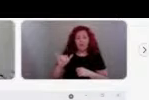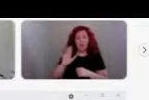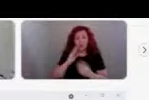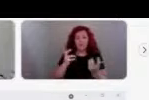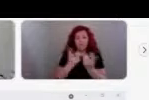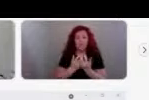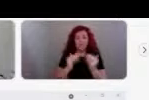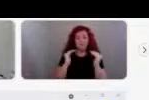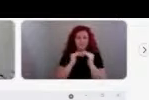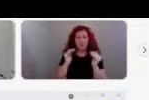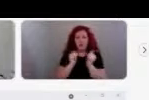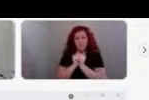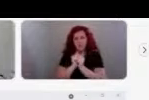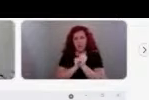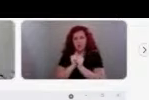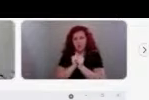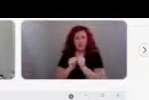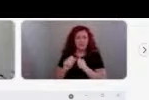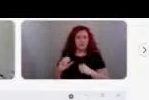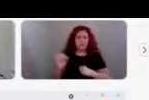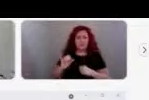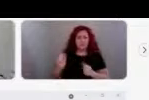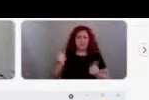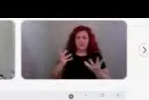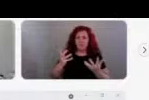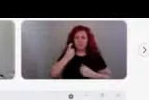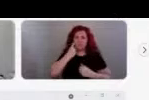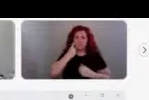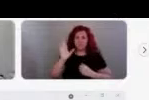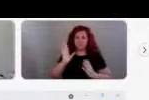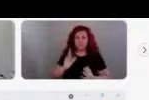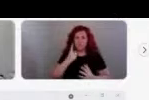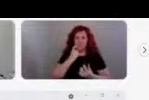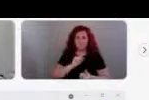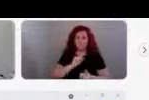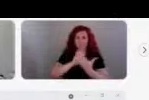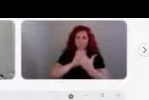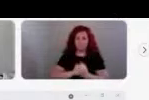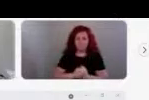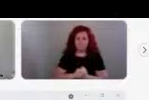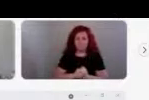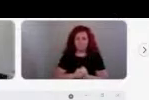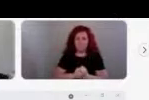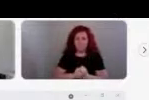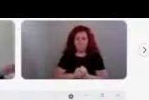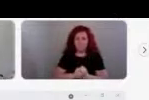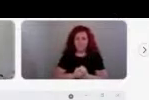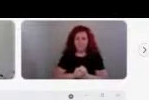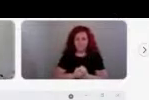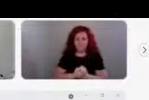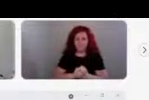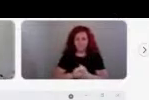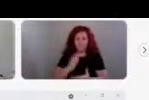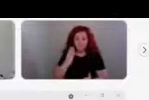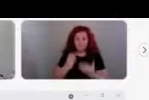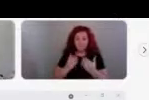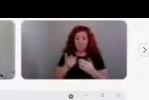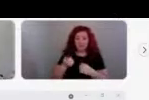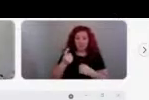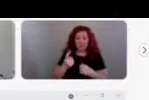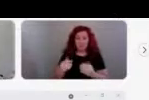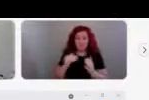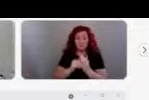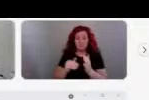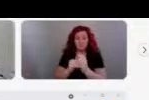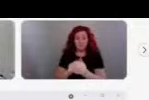as a number of recent speakers have just addressed maybe a little bit of this is going to be repetitive